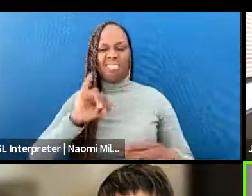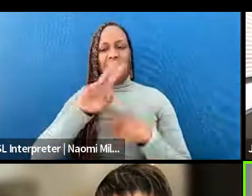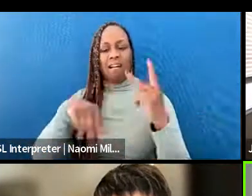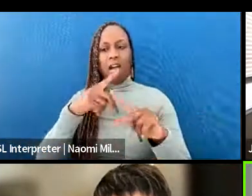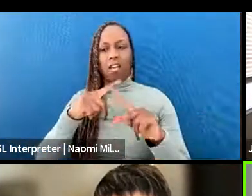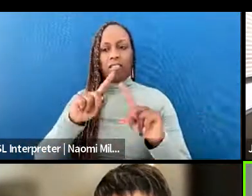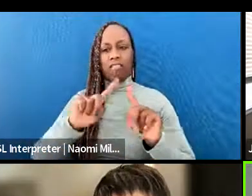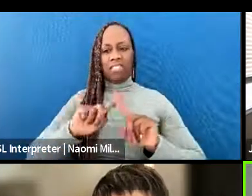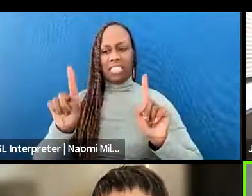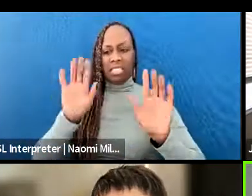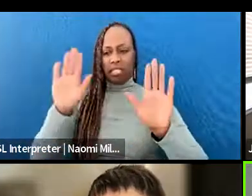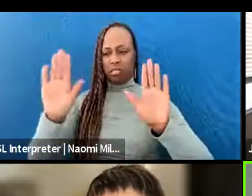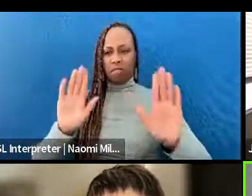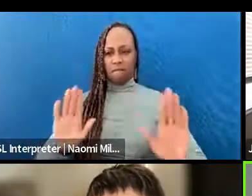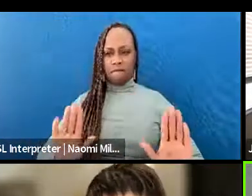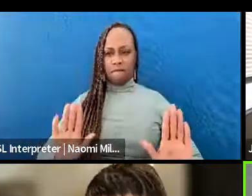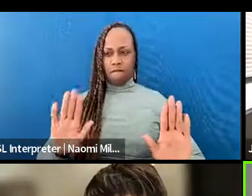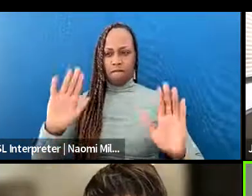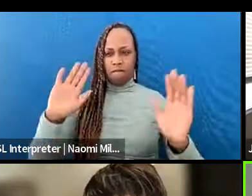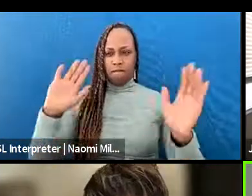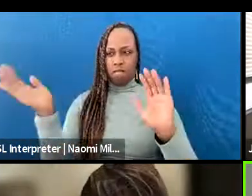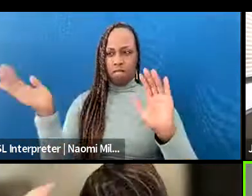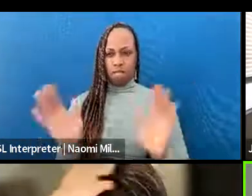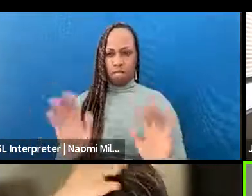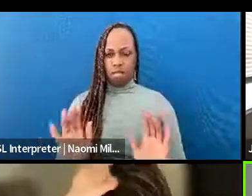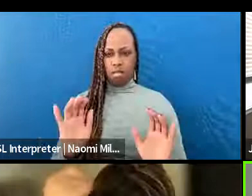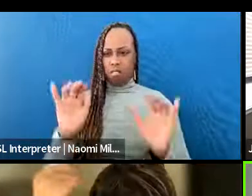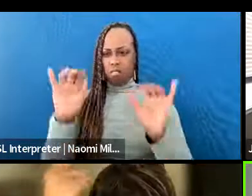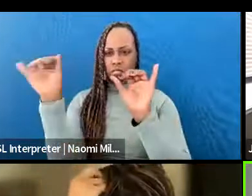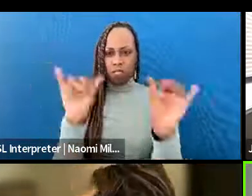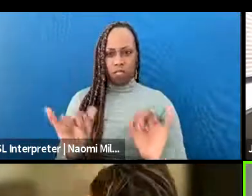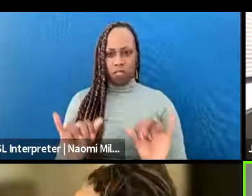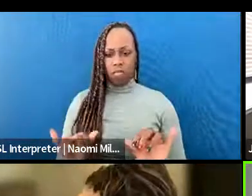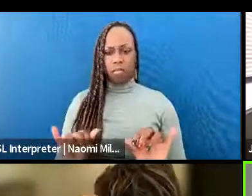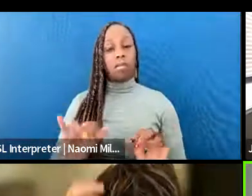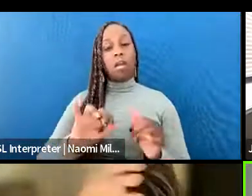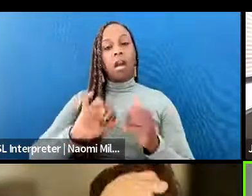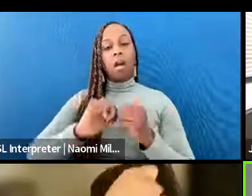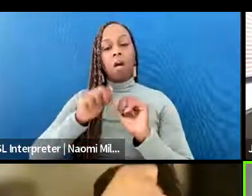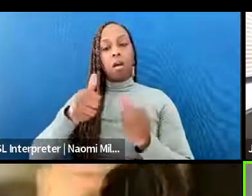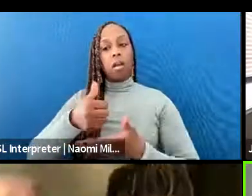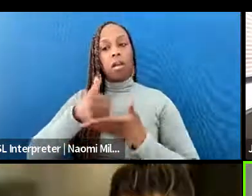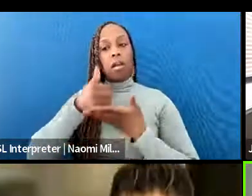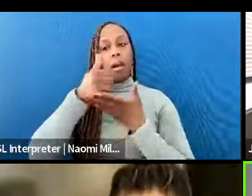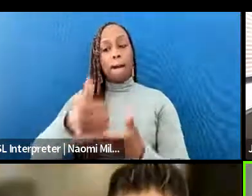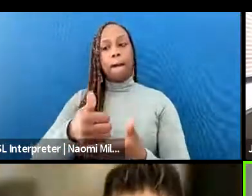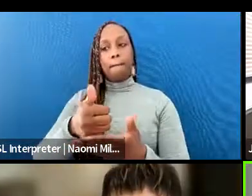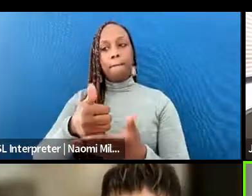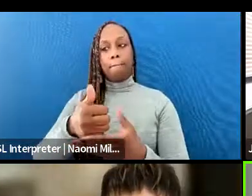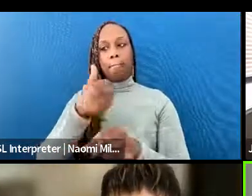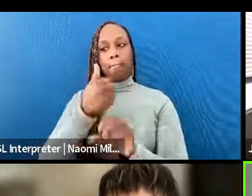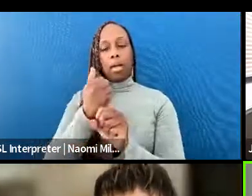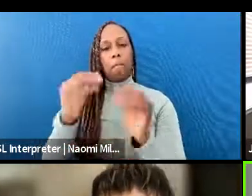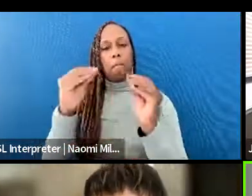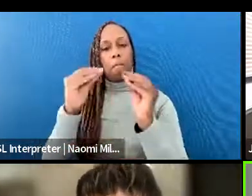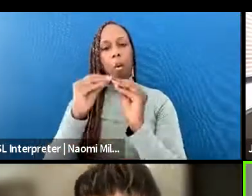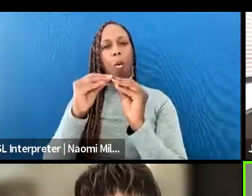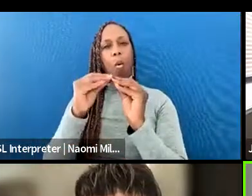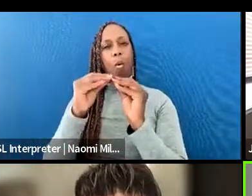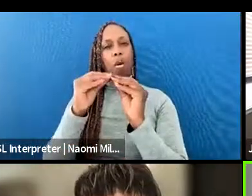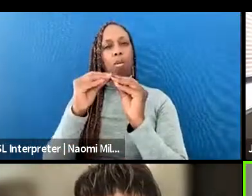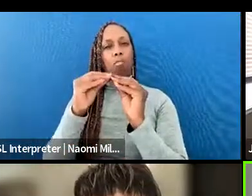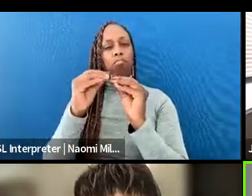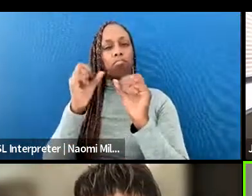distinctive resemblances or likenesses might help us forge more meaningful and